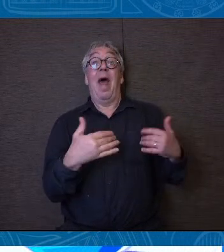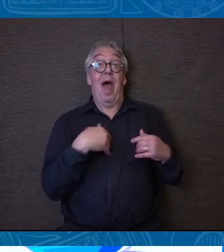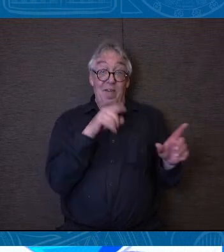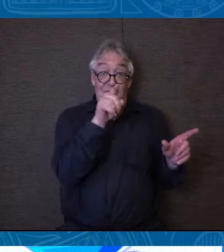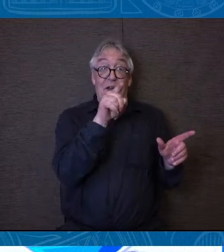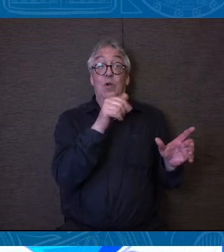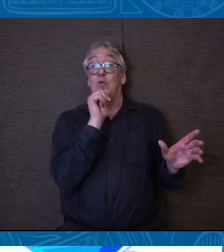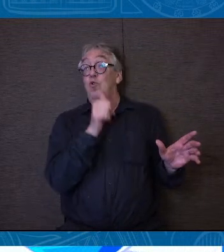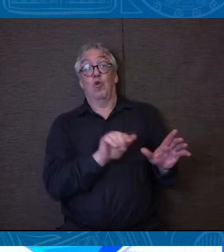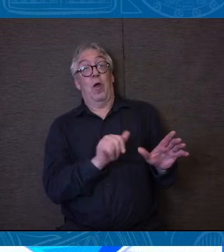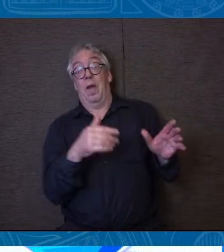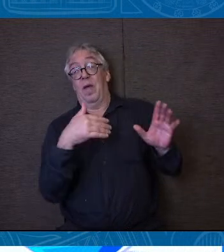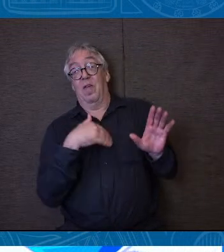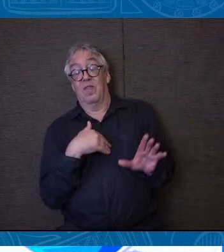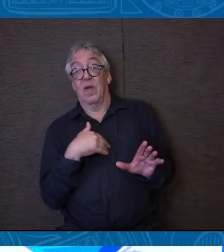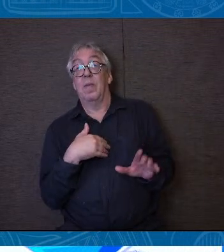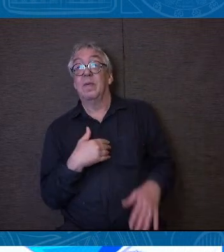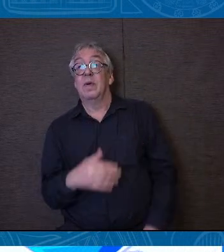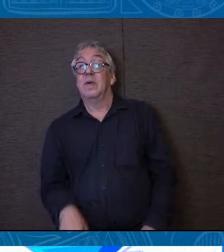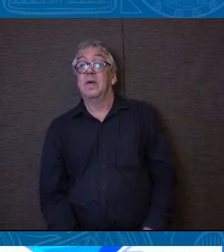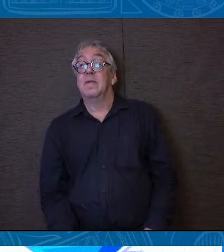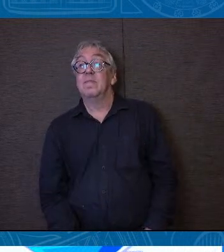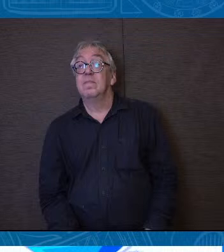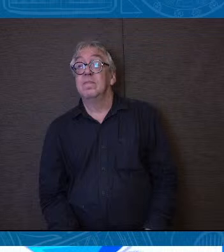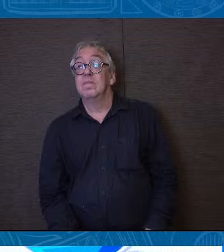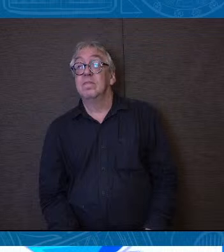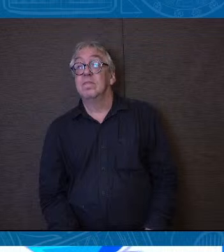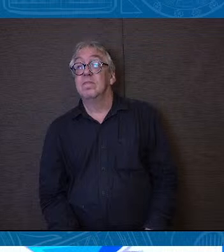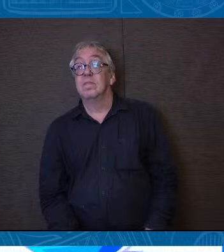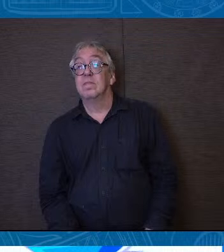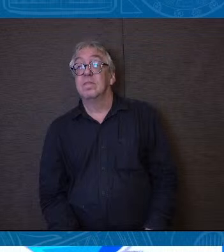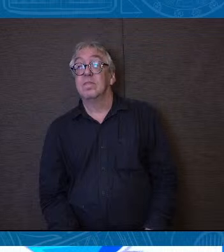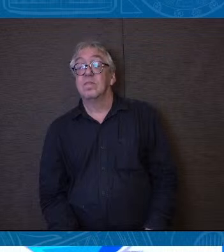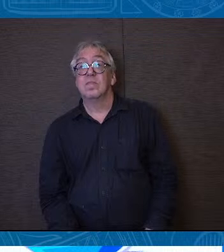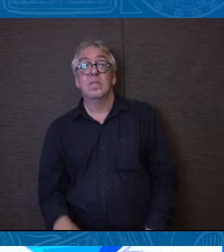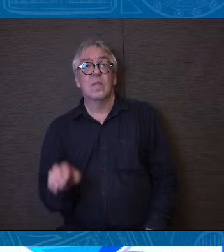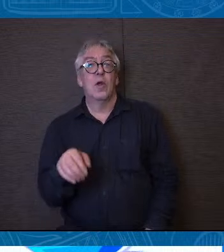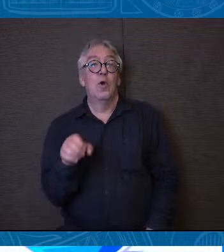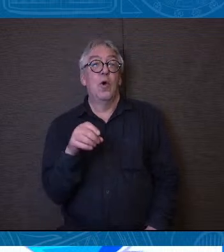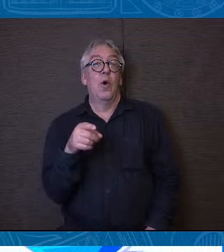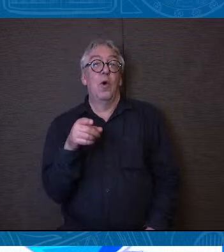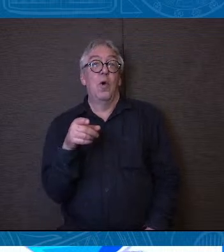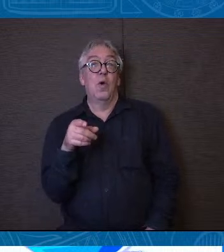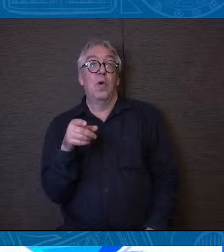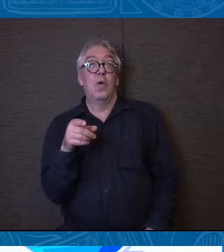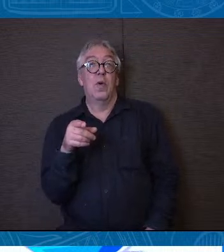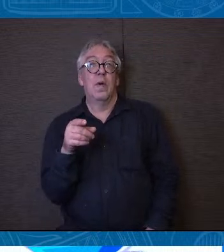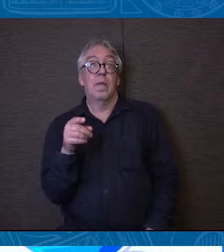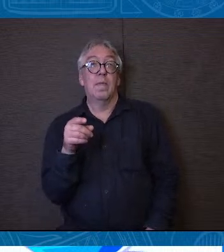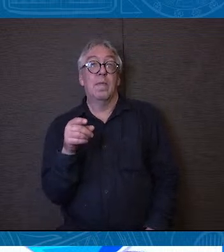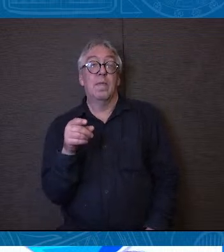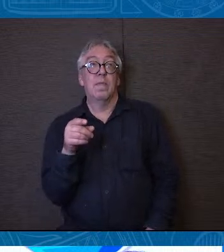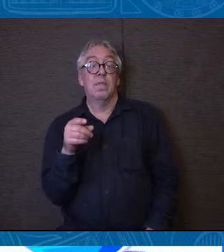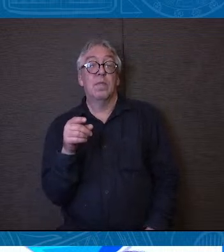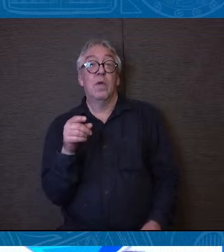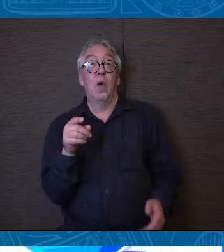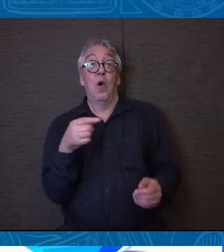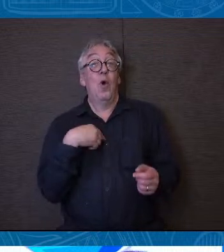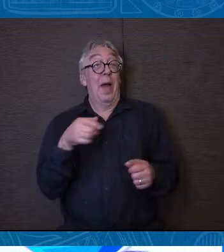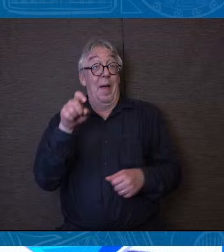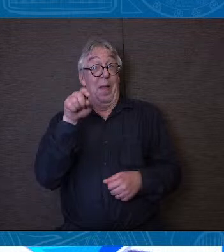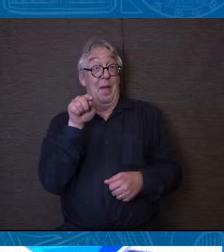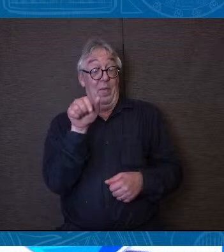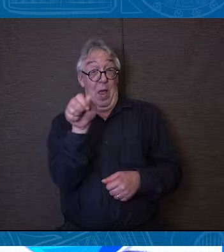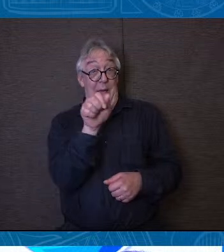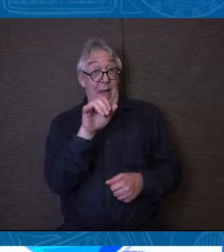do it on case-to-case basis, because it's highly data-centric, and the resources and the servers that are required,